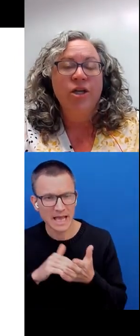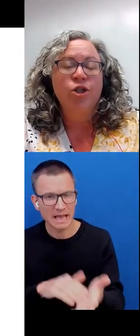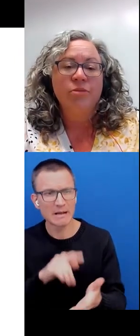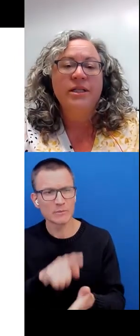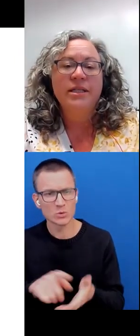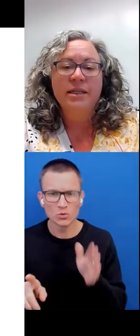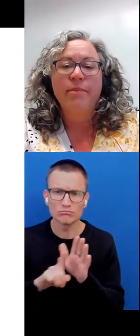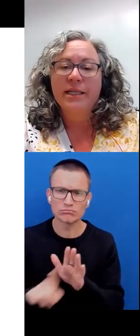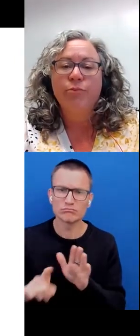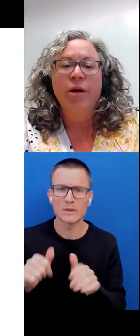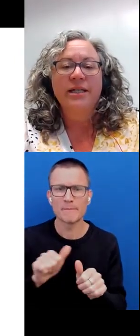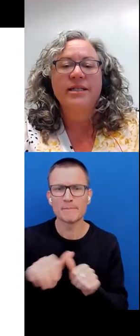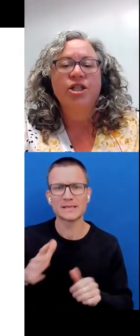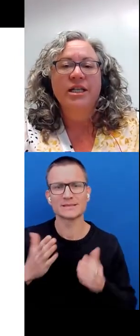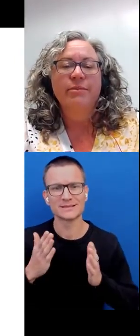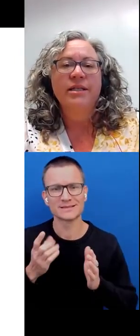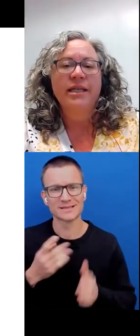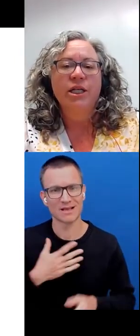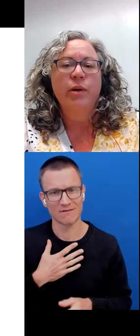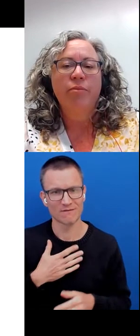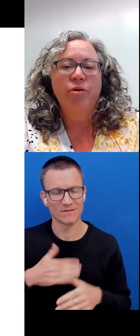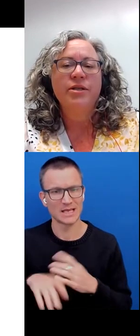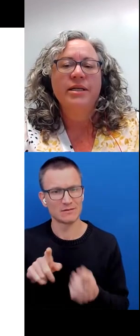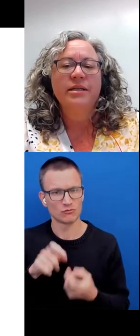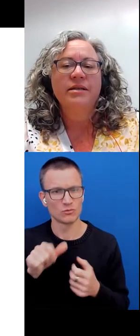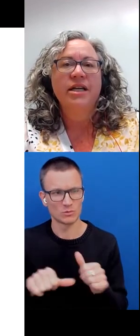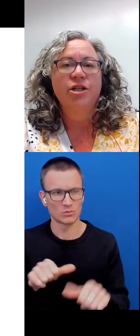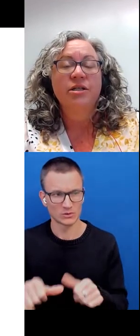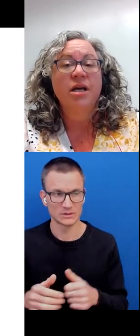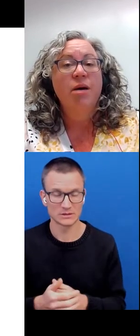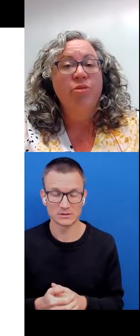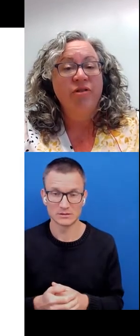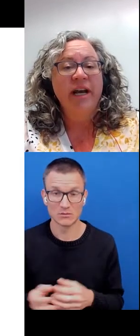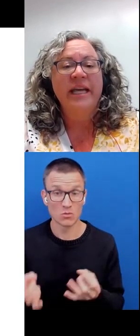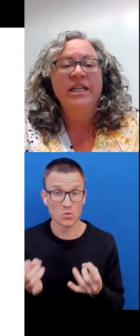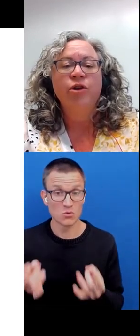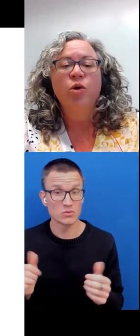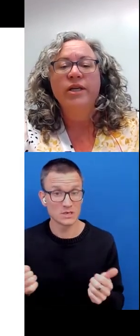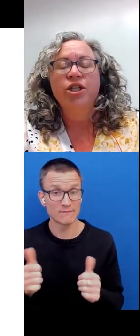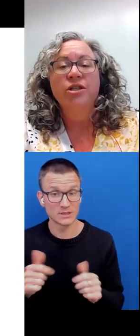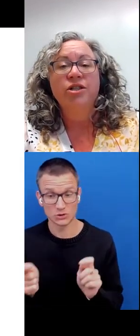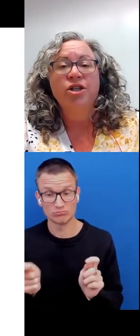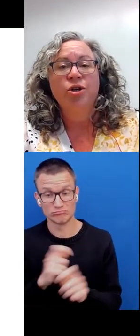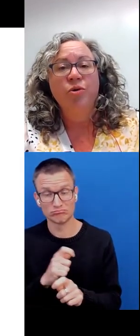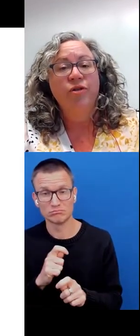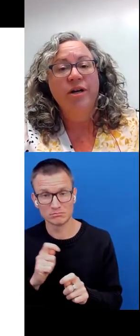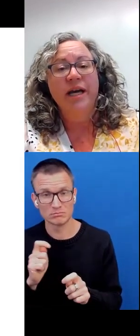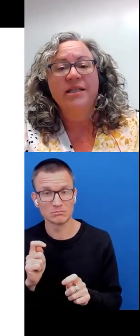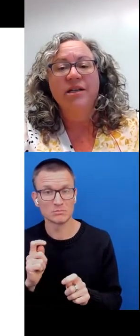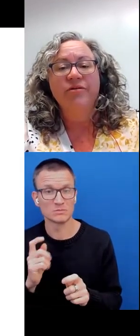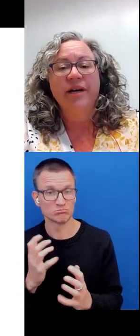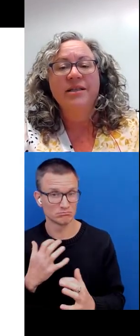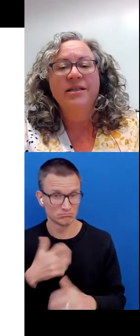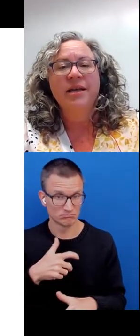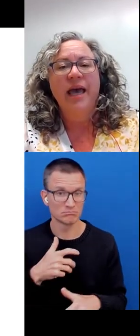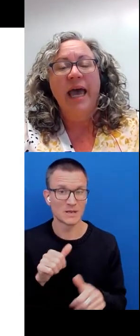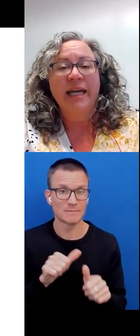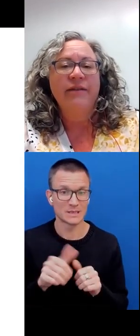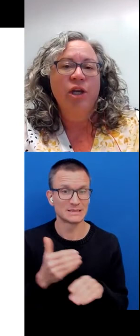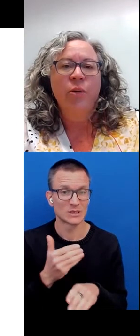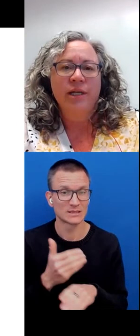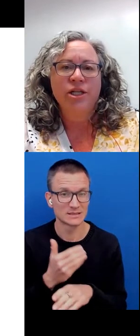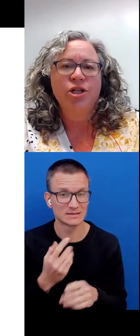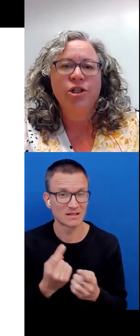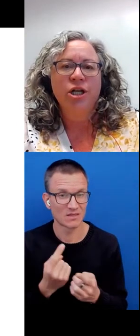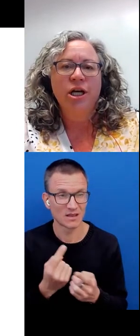We've already adopted some best practice adjustments into our processes, such as providing interview questions to you a few days in advance